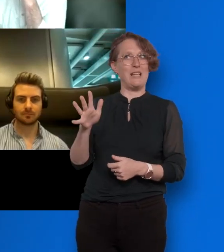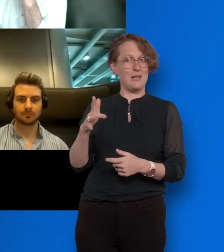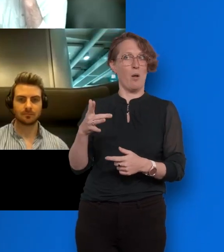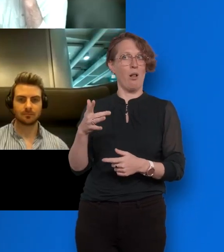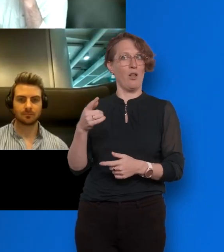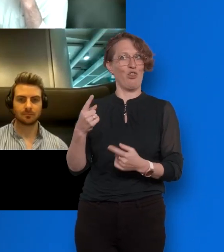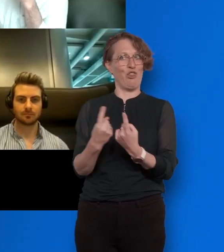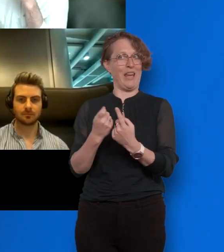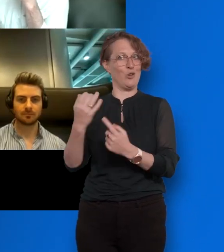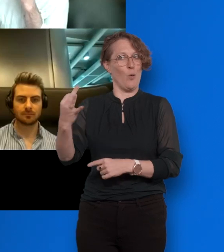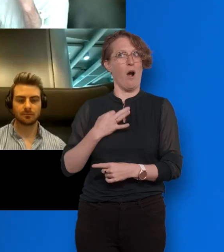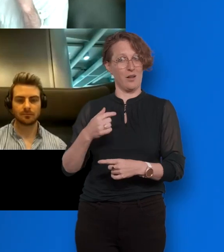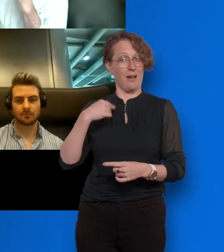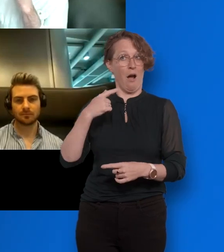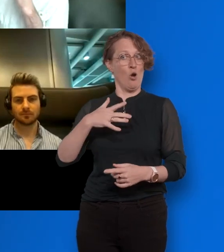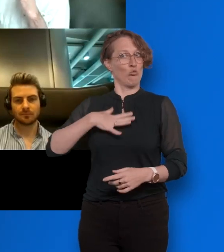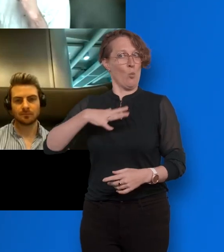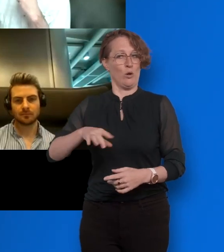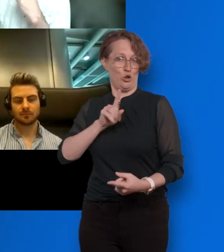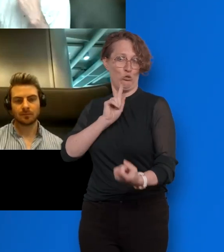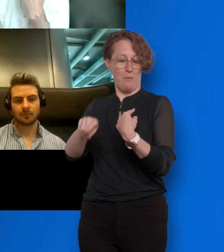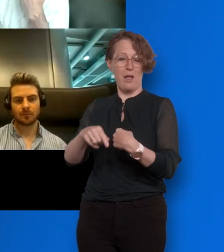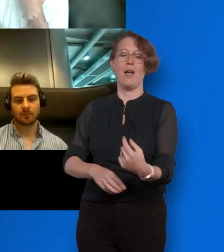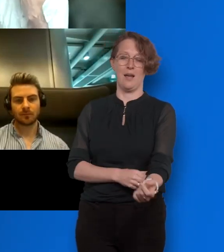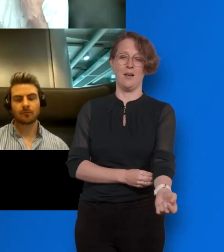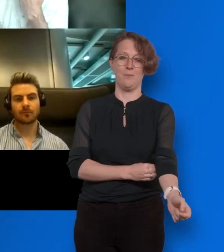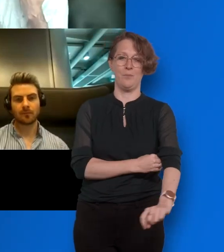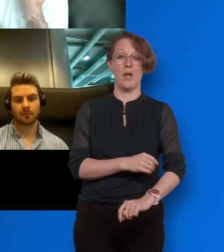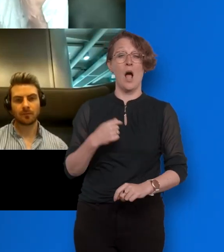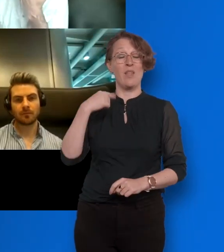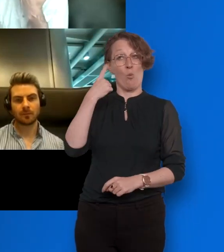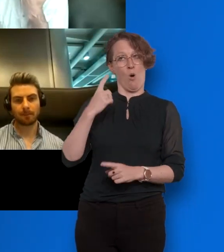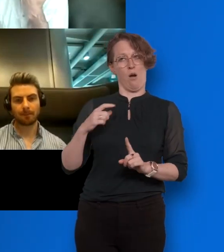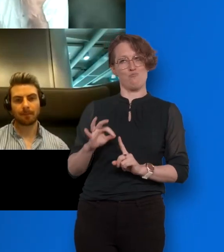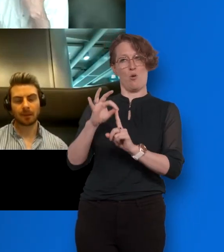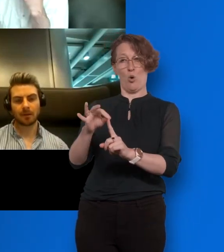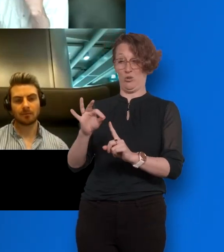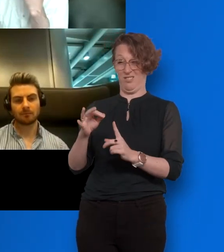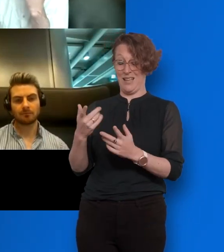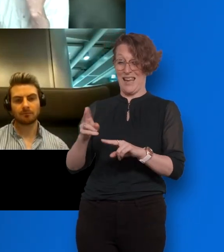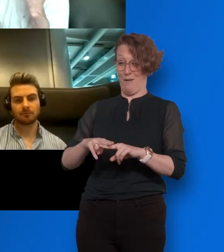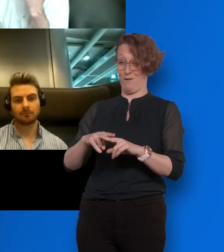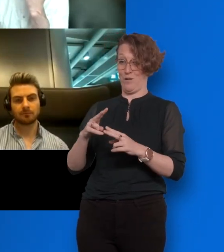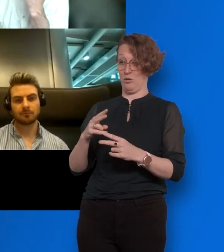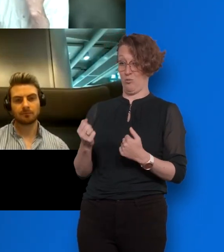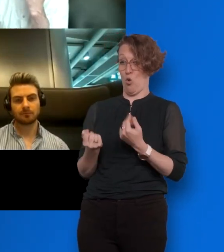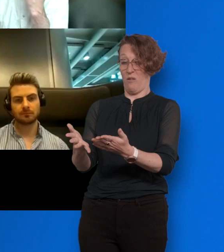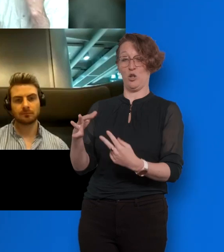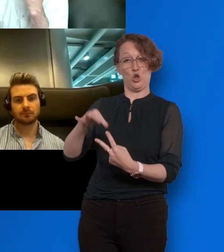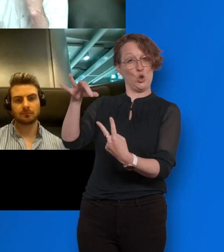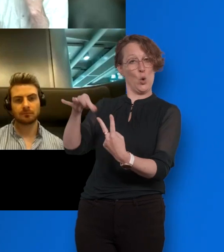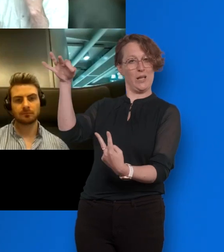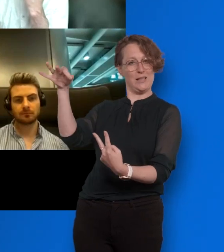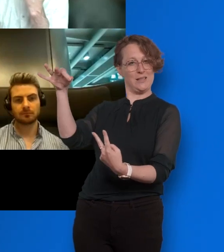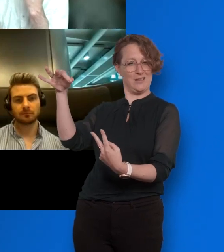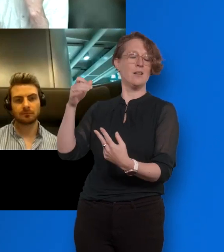answer, to ask rather. And I think one of the hazards, I suppose, of offering a choice is that you initially start off,